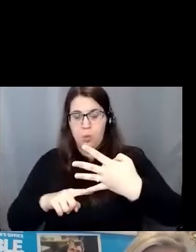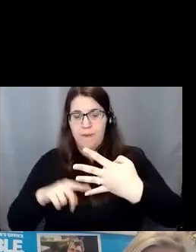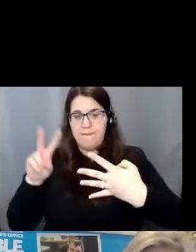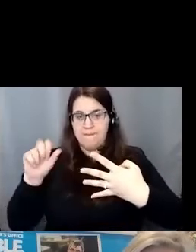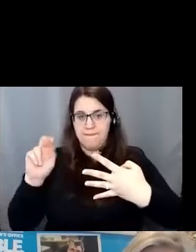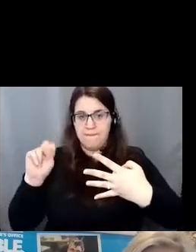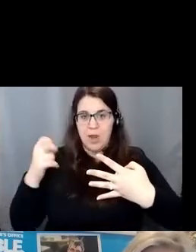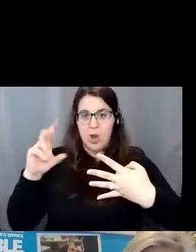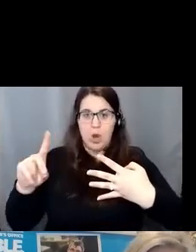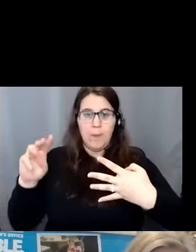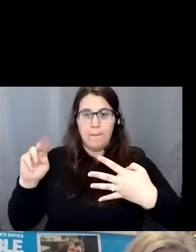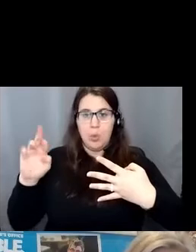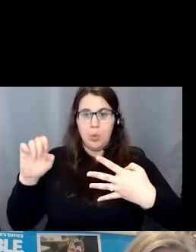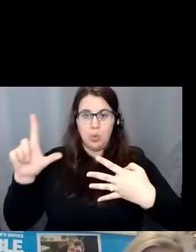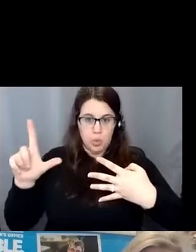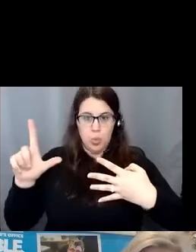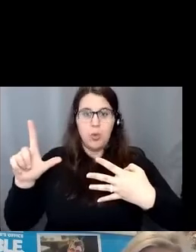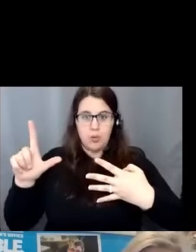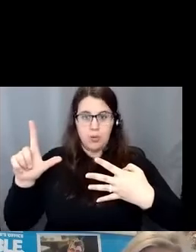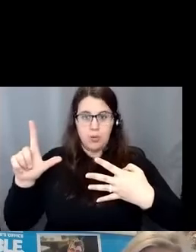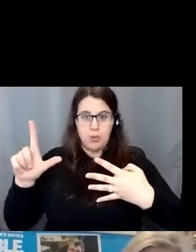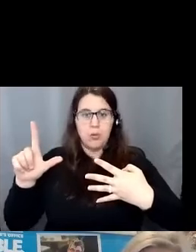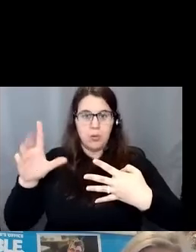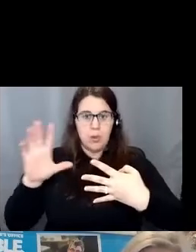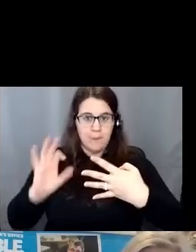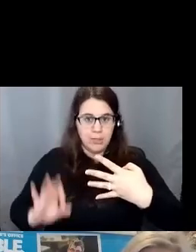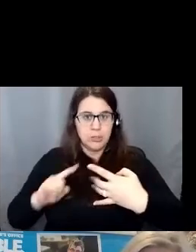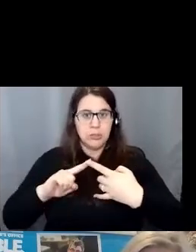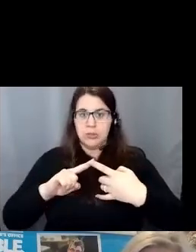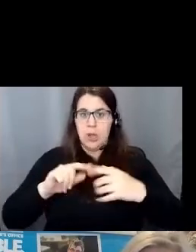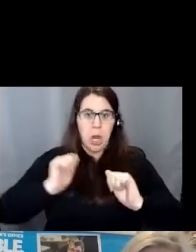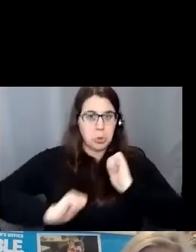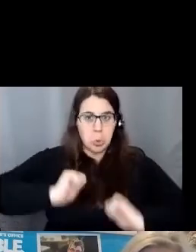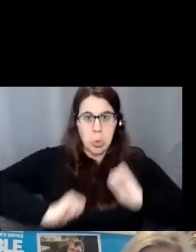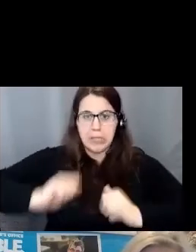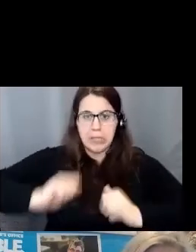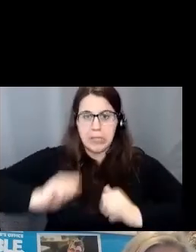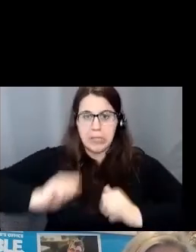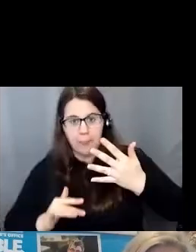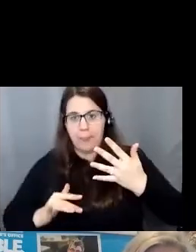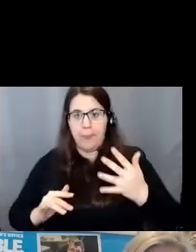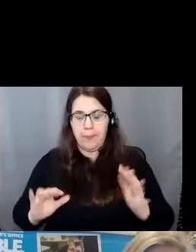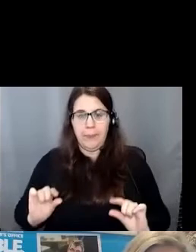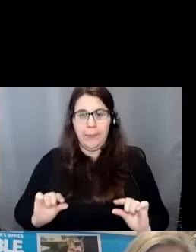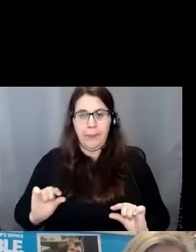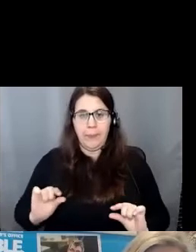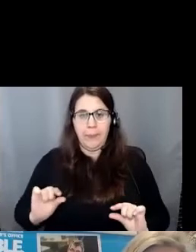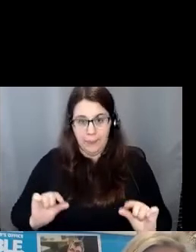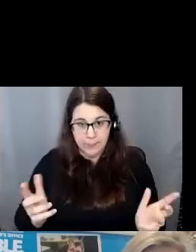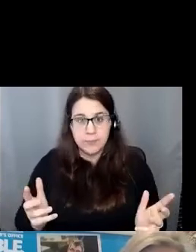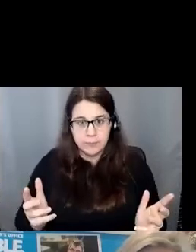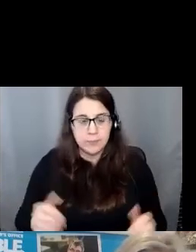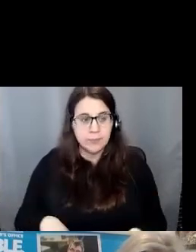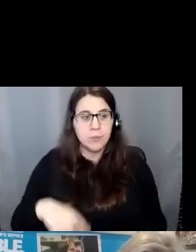that range from aggressive to conservative. So at the savings and investment page, you'll see a